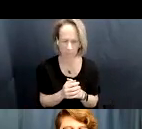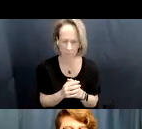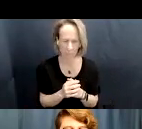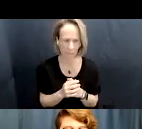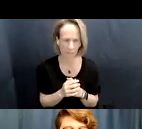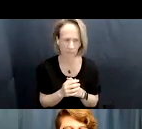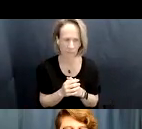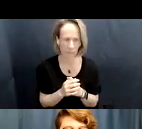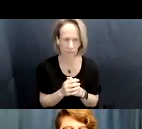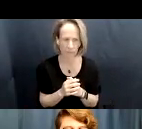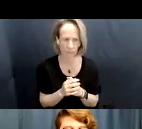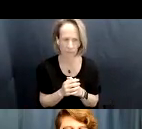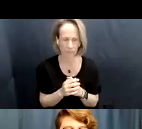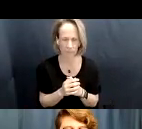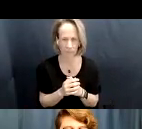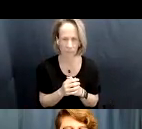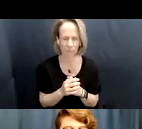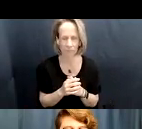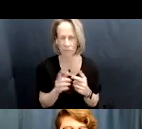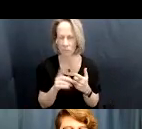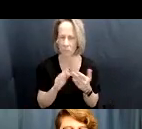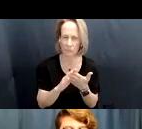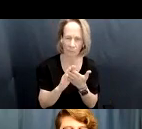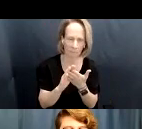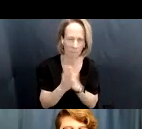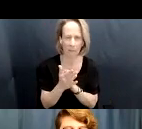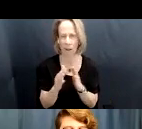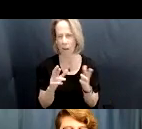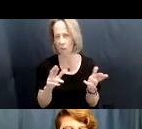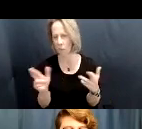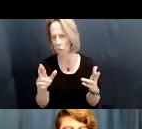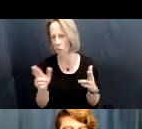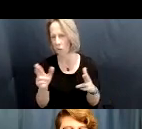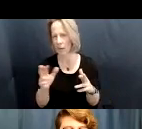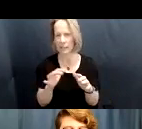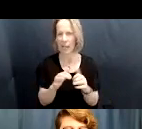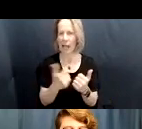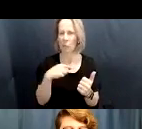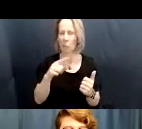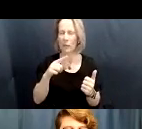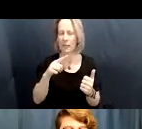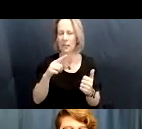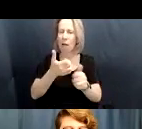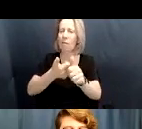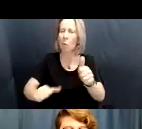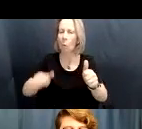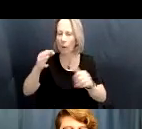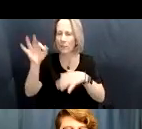So kind of to prepare ourselves, how are we being mindful of and avoiding distractions, right? We know that these are